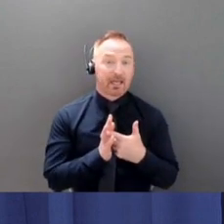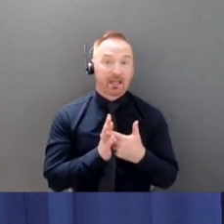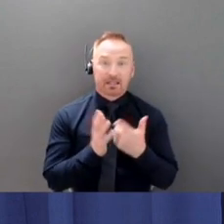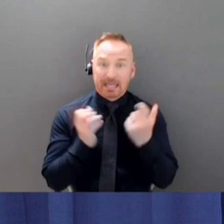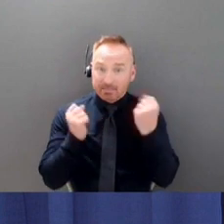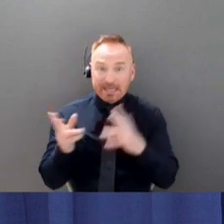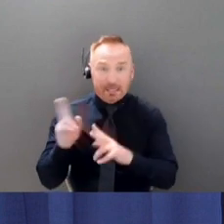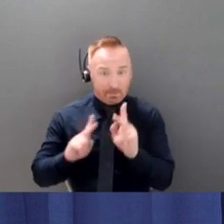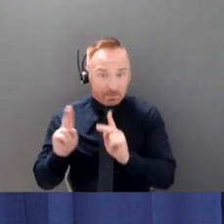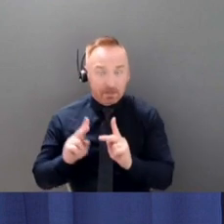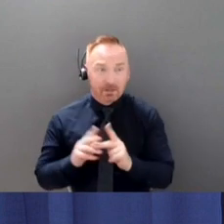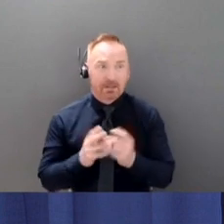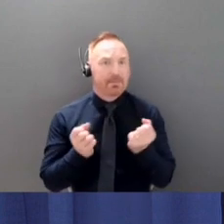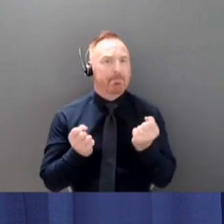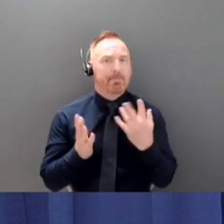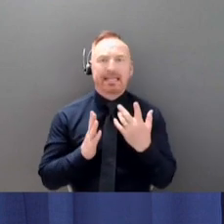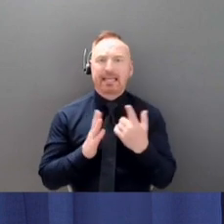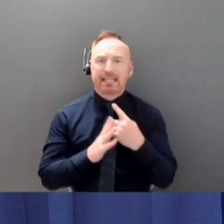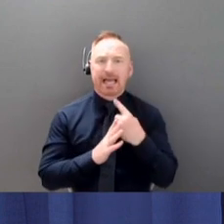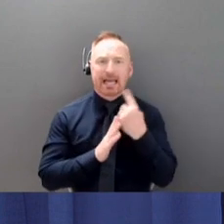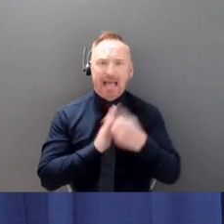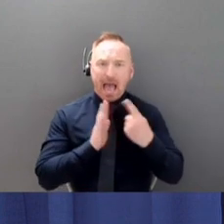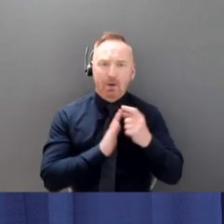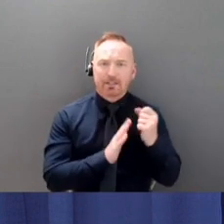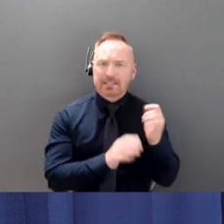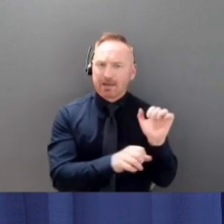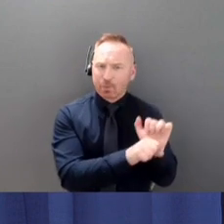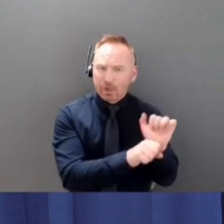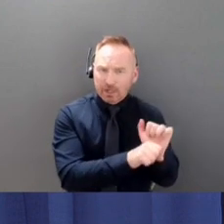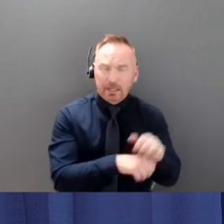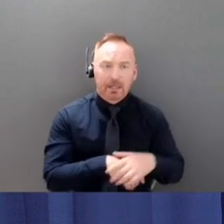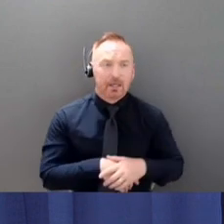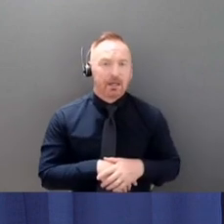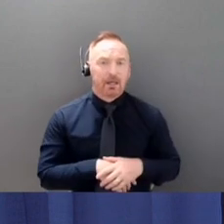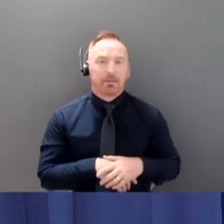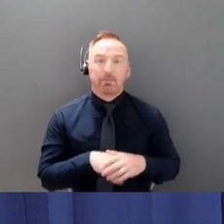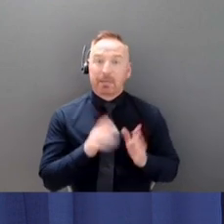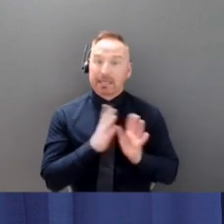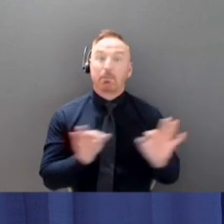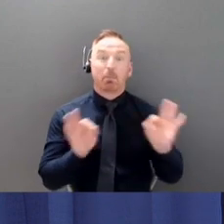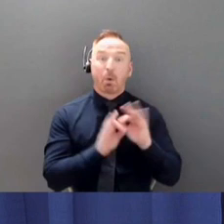work. But it is a really vital part of the response